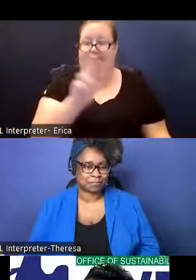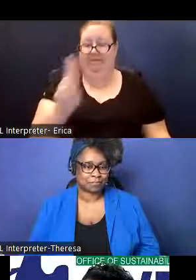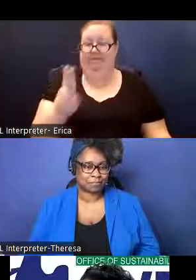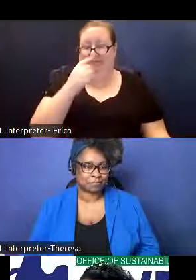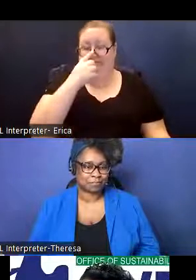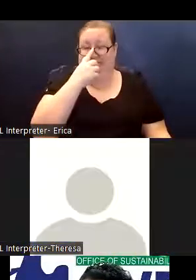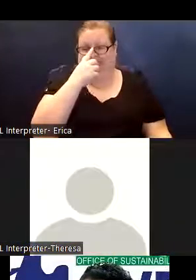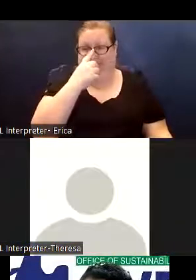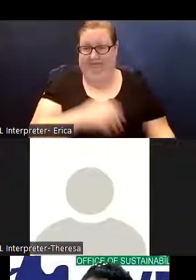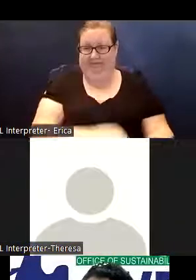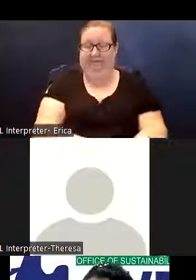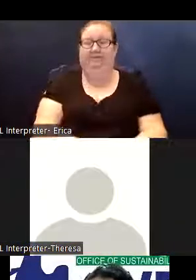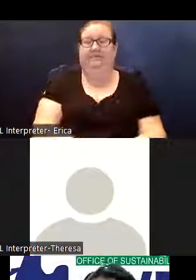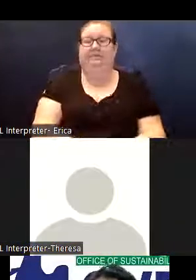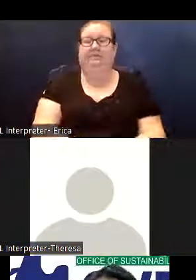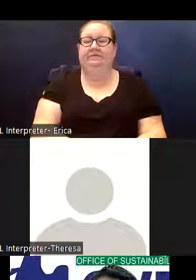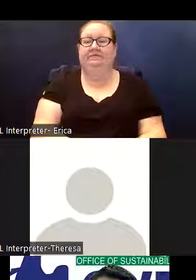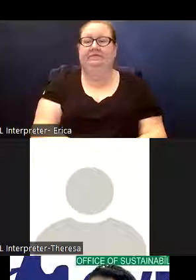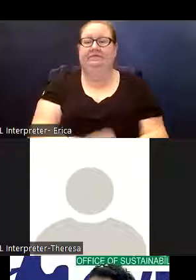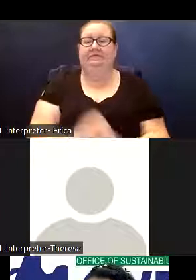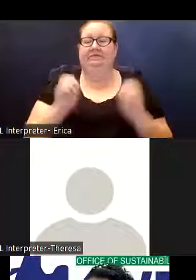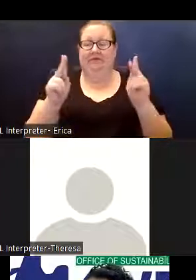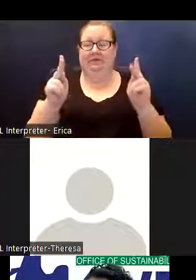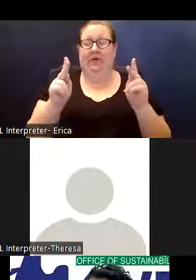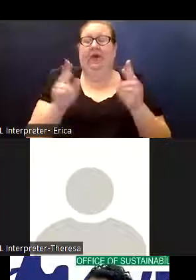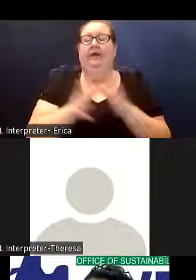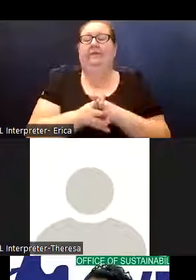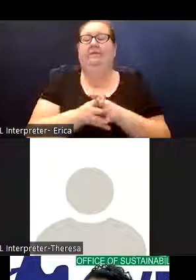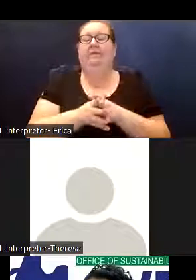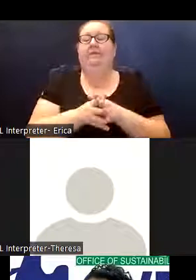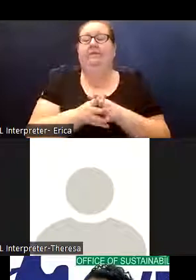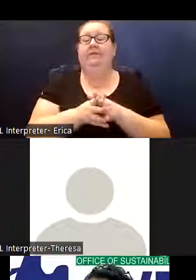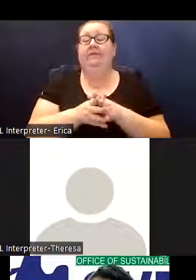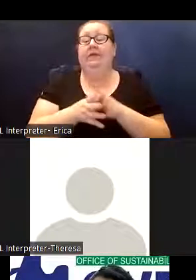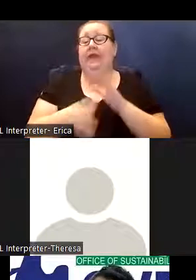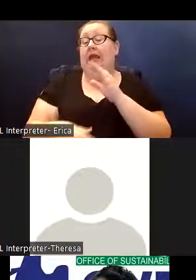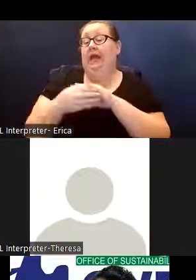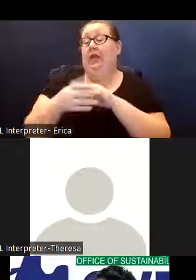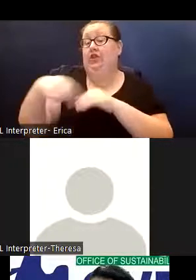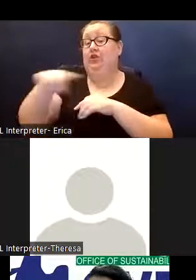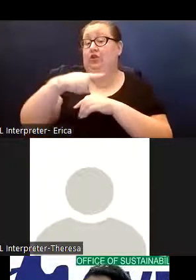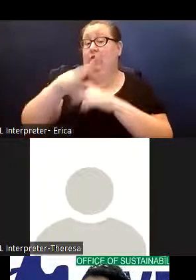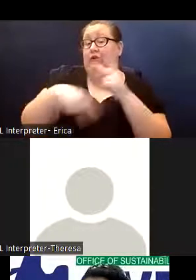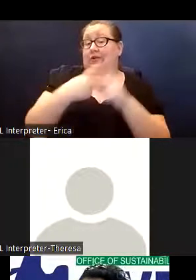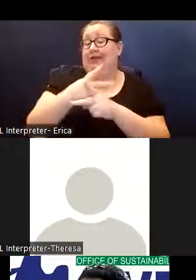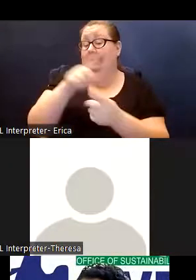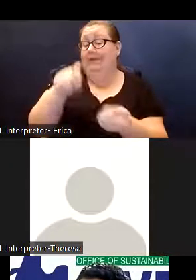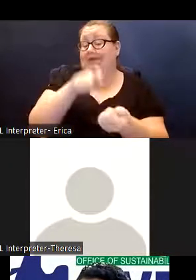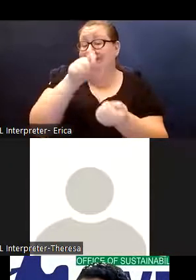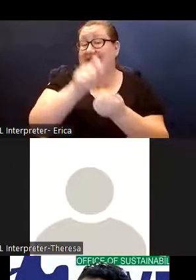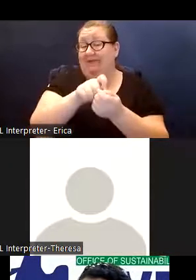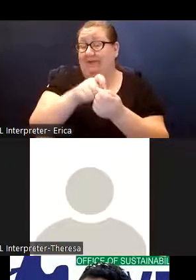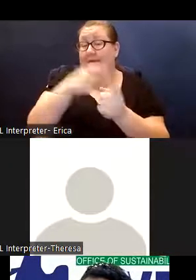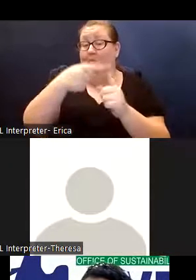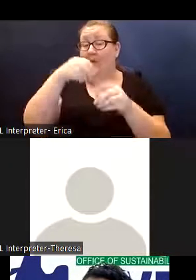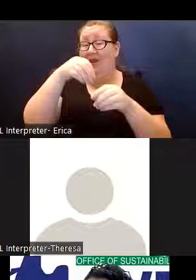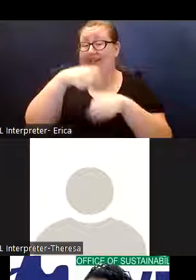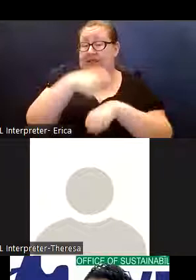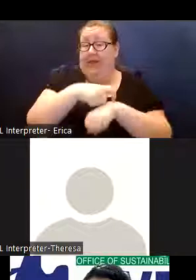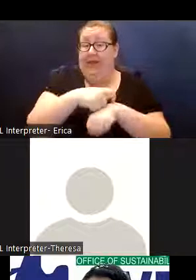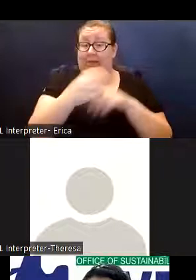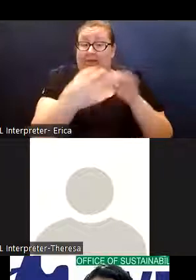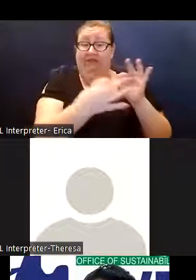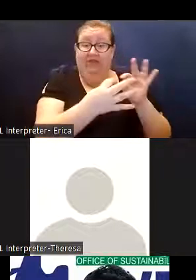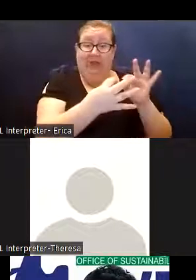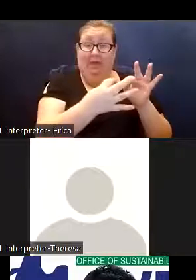Thank you. In addition to those kind of specific point in time pieces of feedback, we have